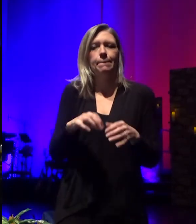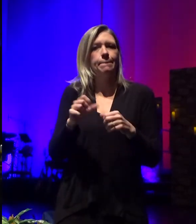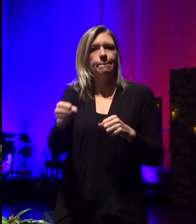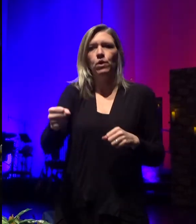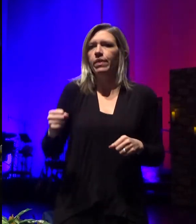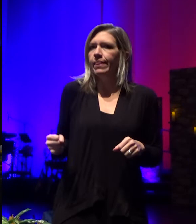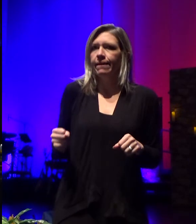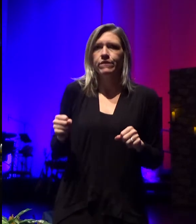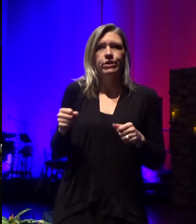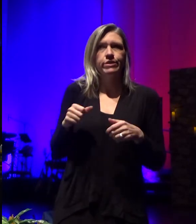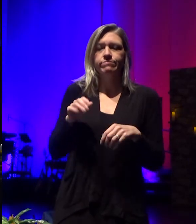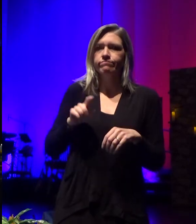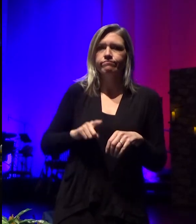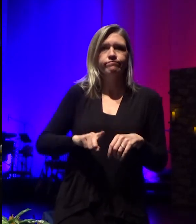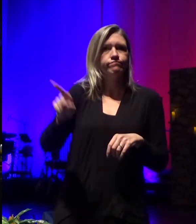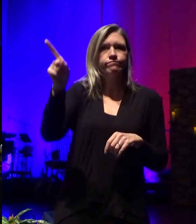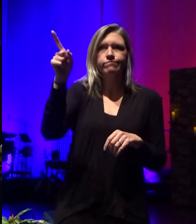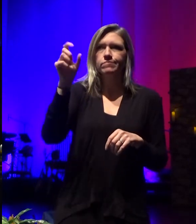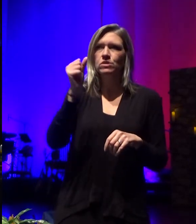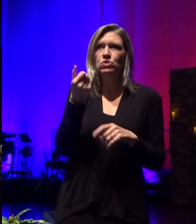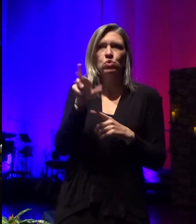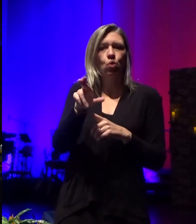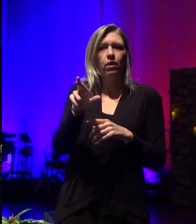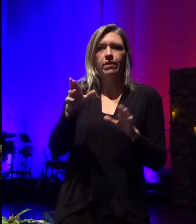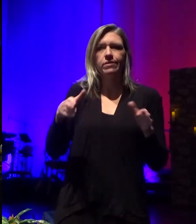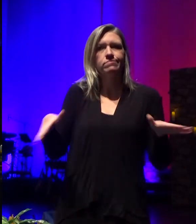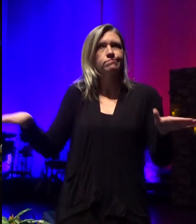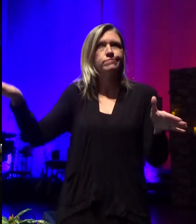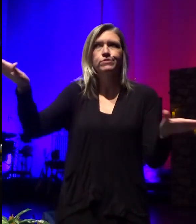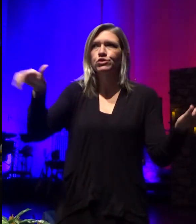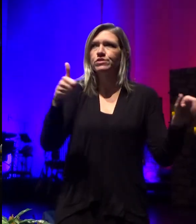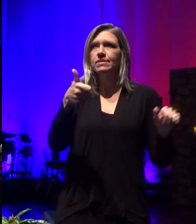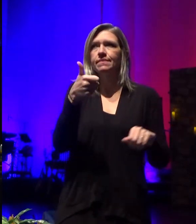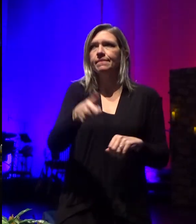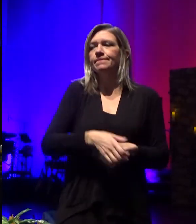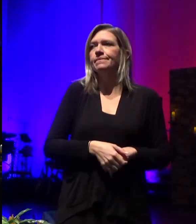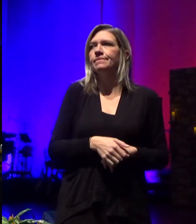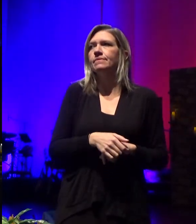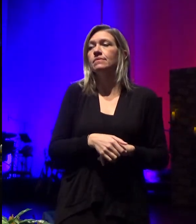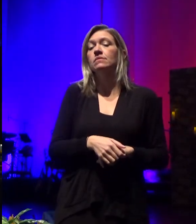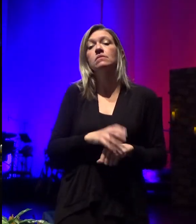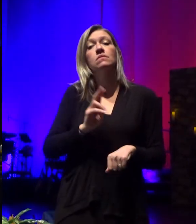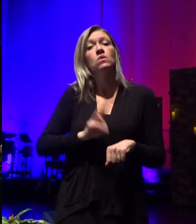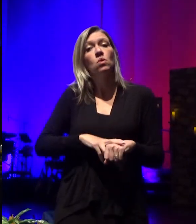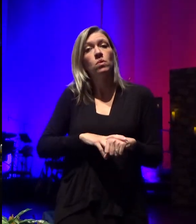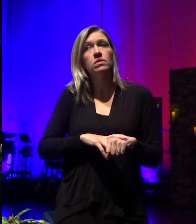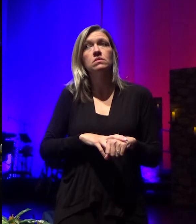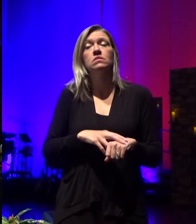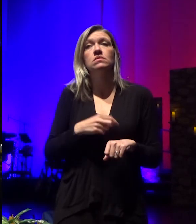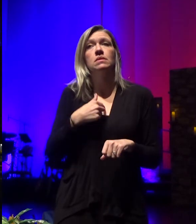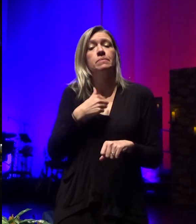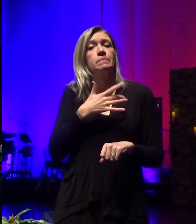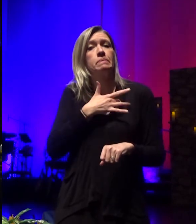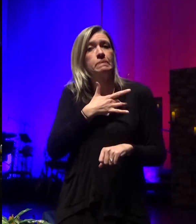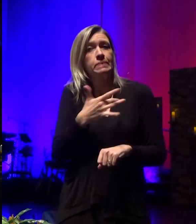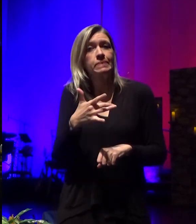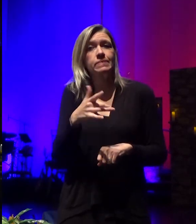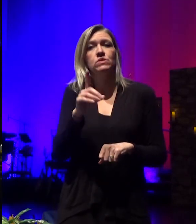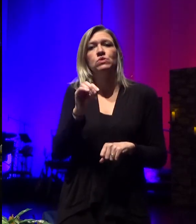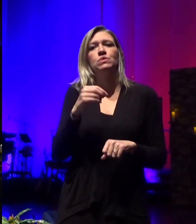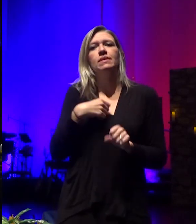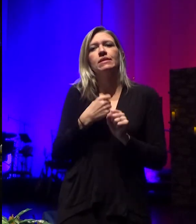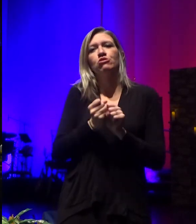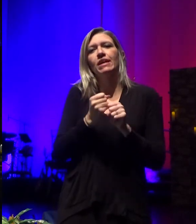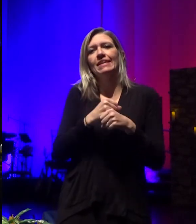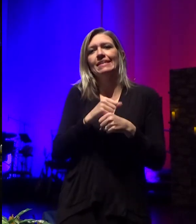lever. Soar. You can soar. And of course, as I am wont to do, I created an acronym